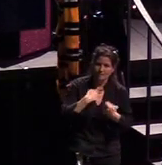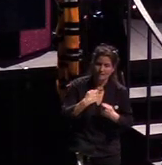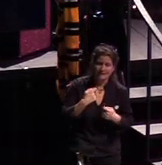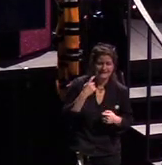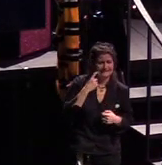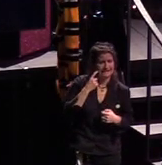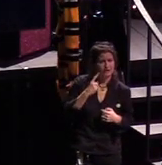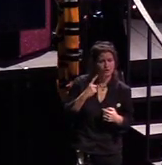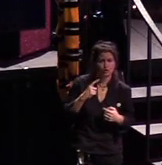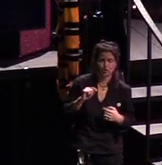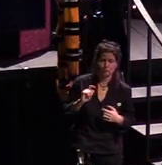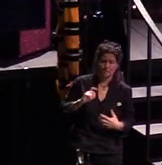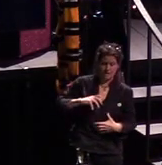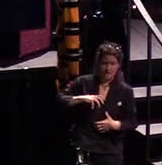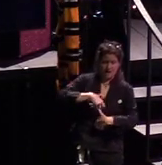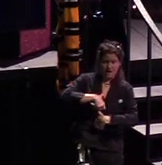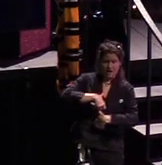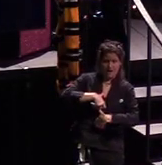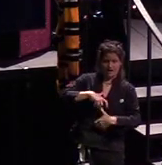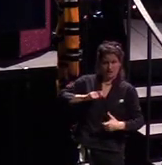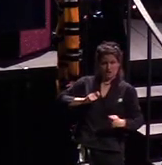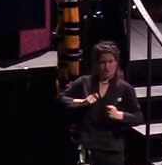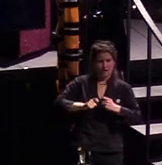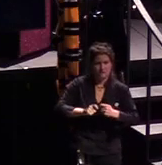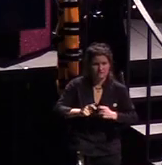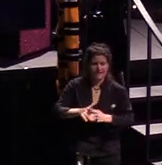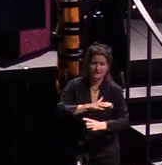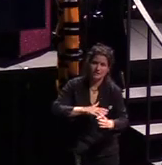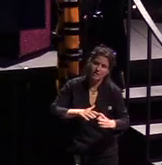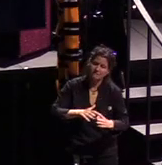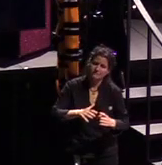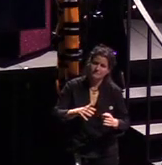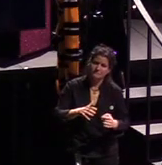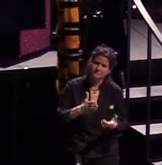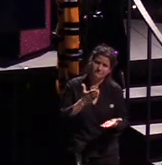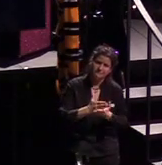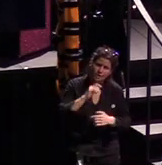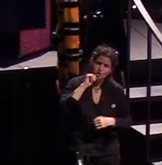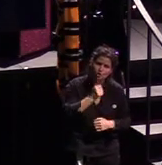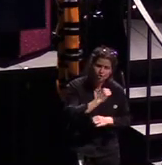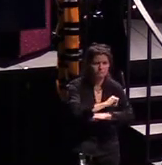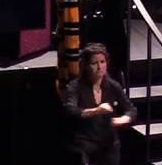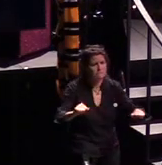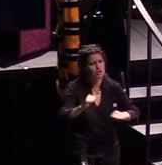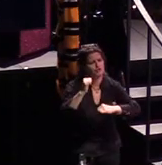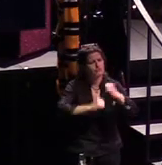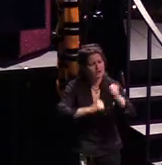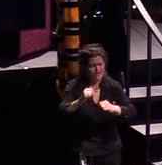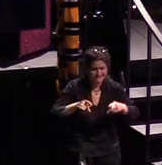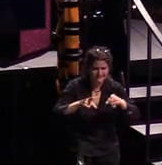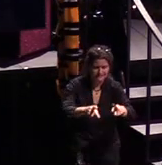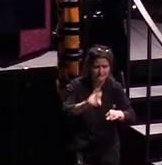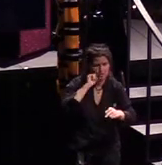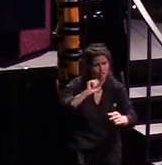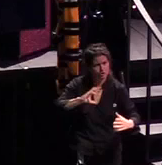biscuit rather that make the necessary adjustments to systems and structures to meet our individual and